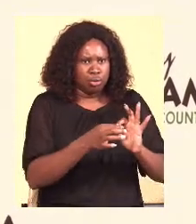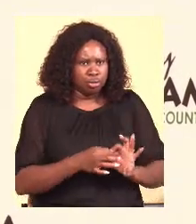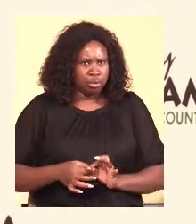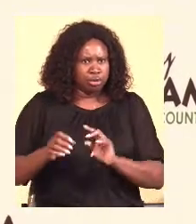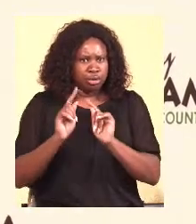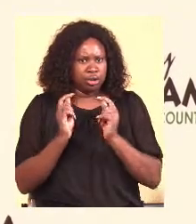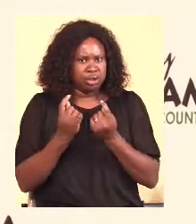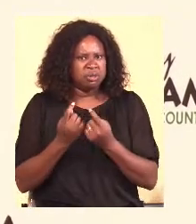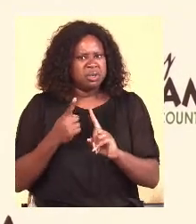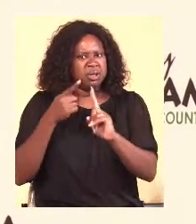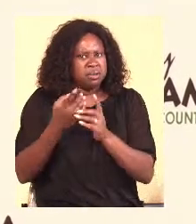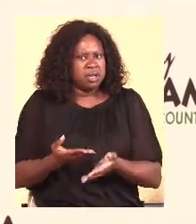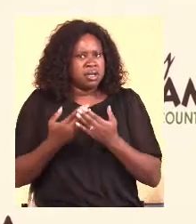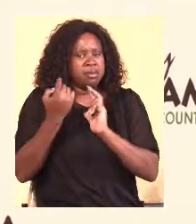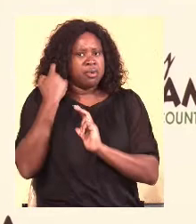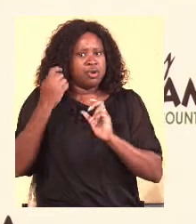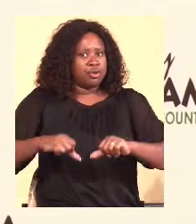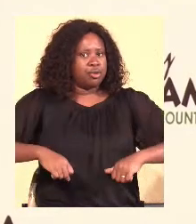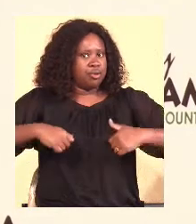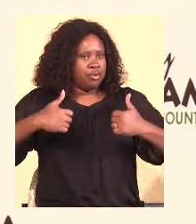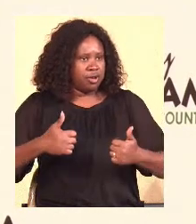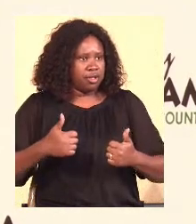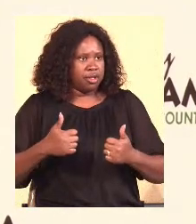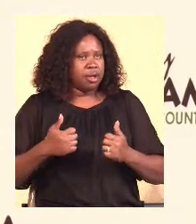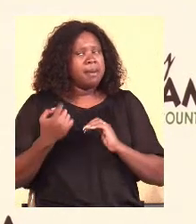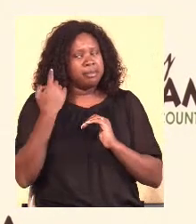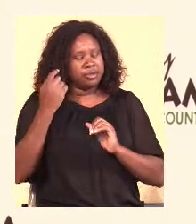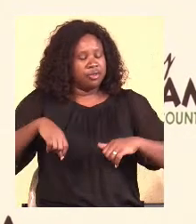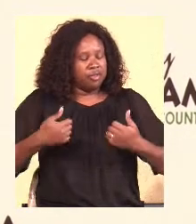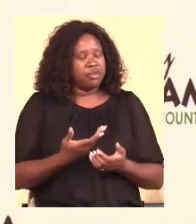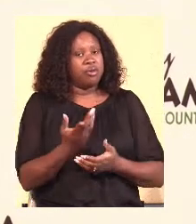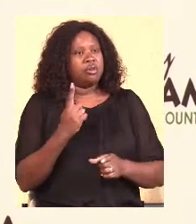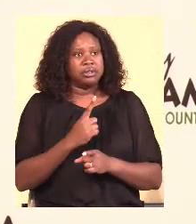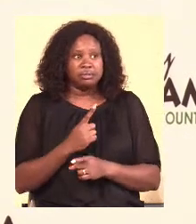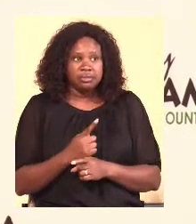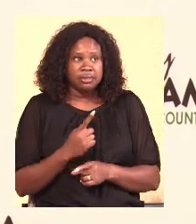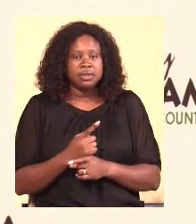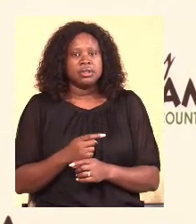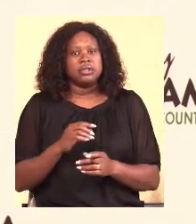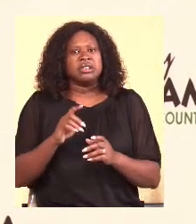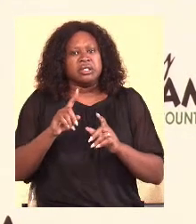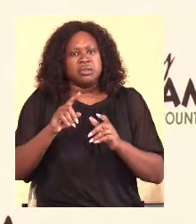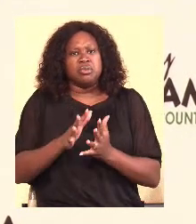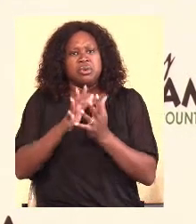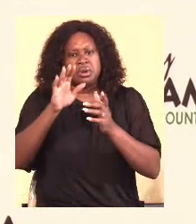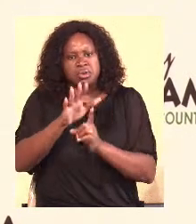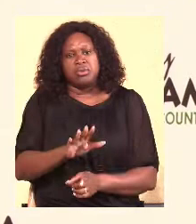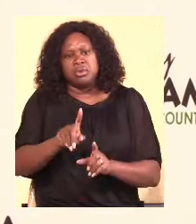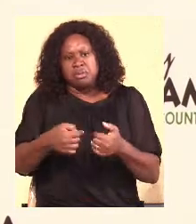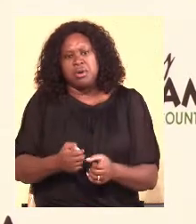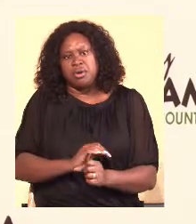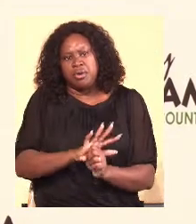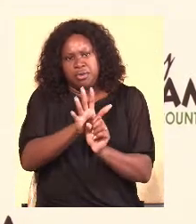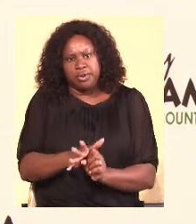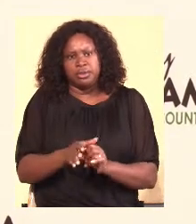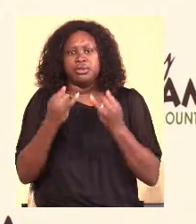force meant to assist the Ministry of Health and the whole government in its response to COVID-19 pandemic using information